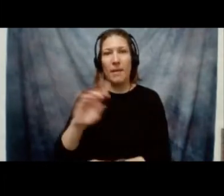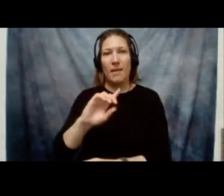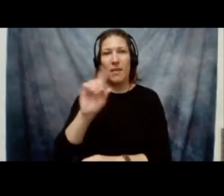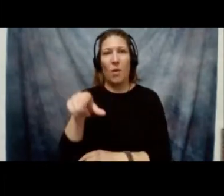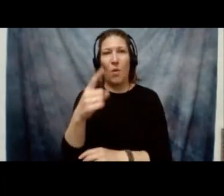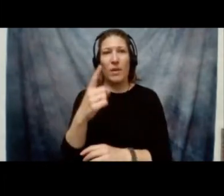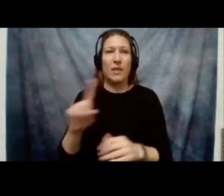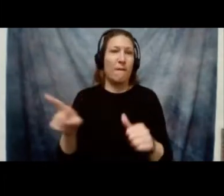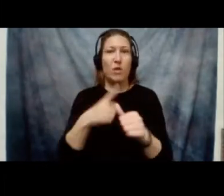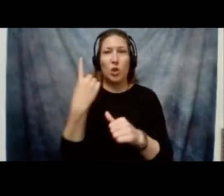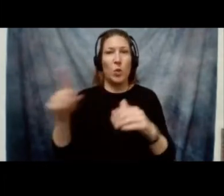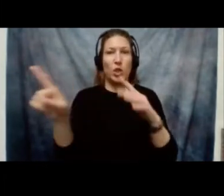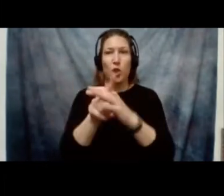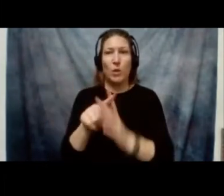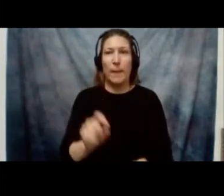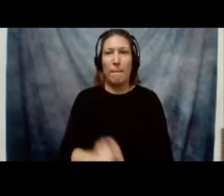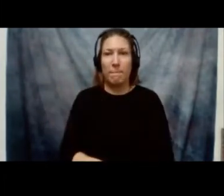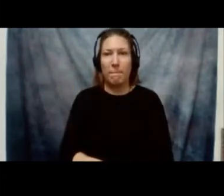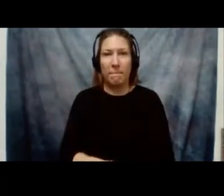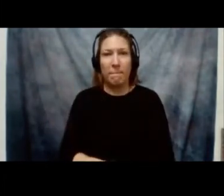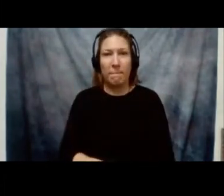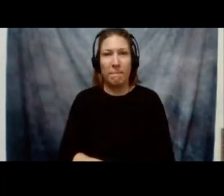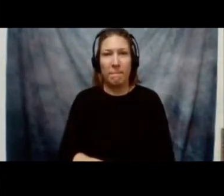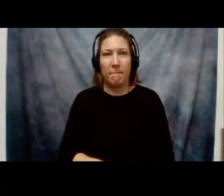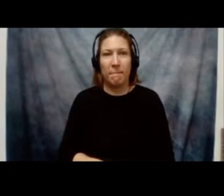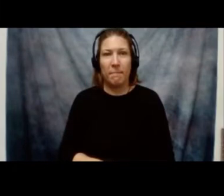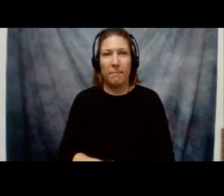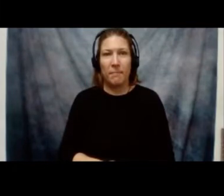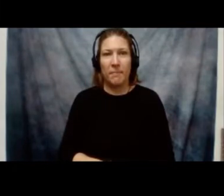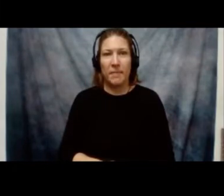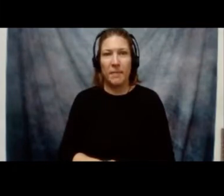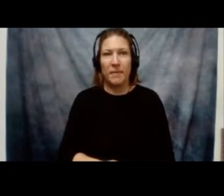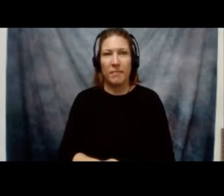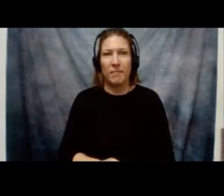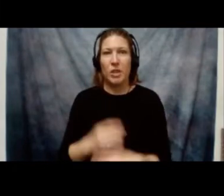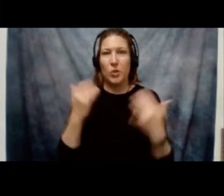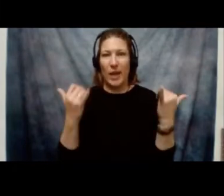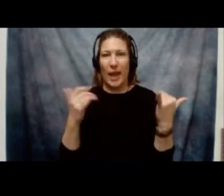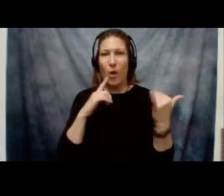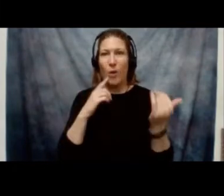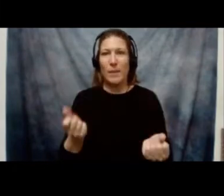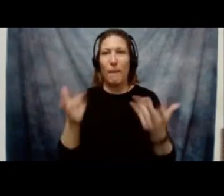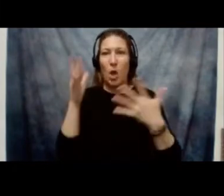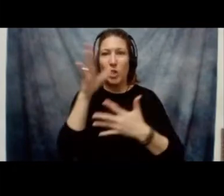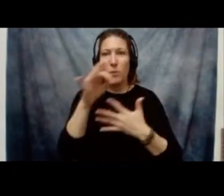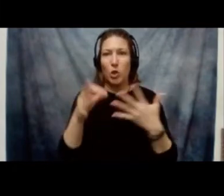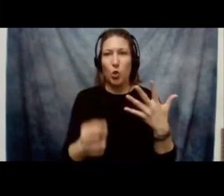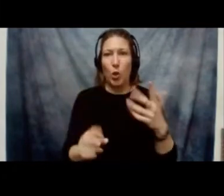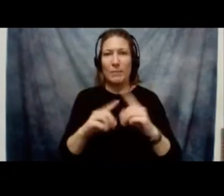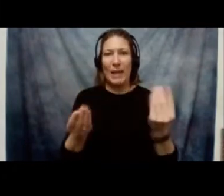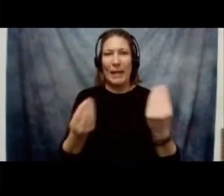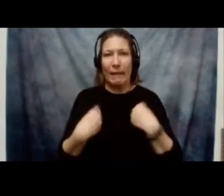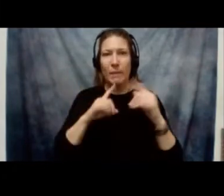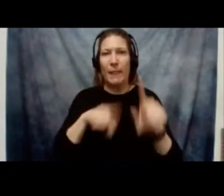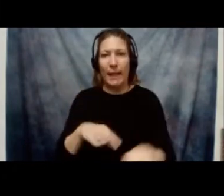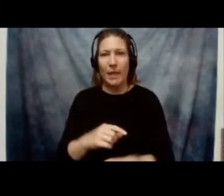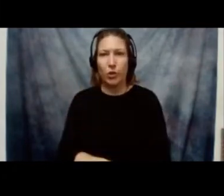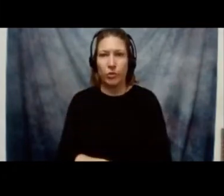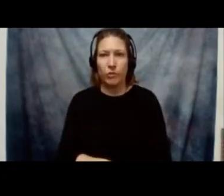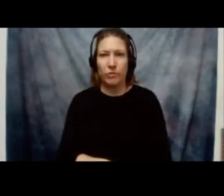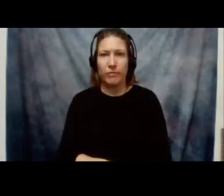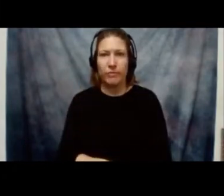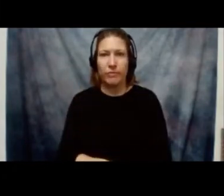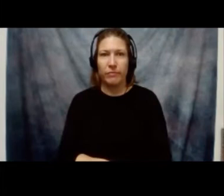It's a multiple choice question with one choice. It's the only thing I can activate. It's the only button on the slide. If I use